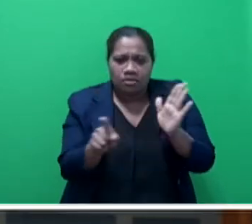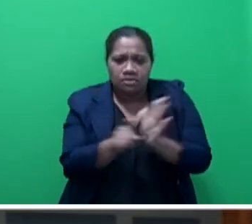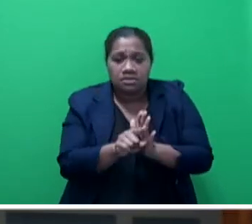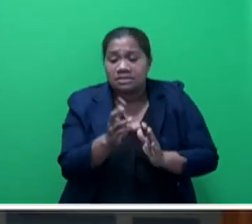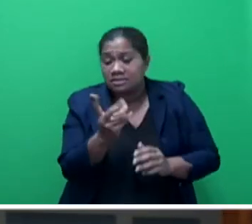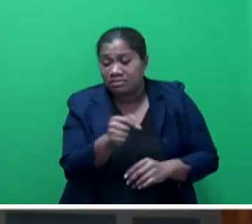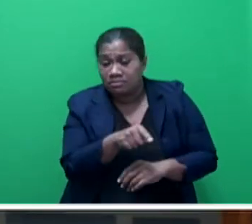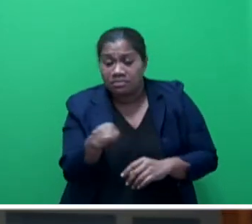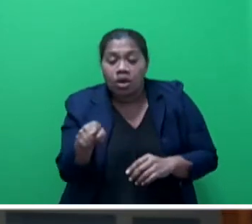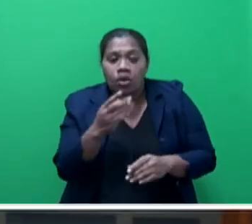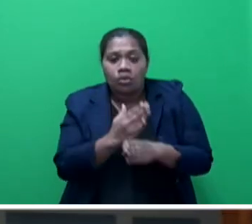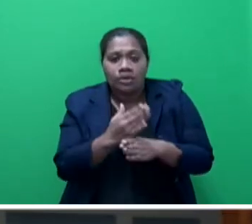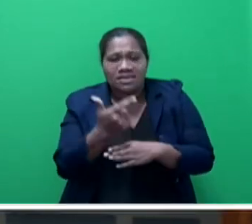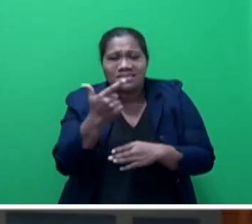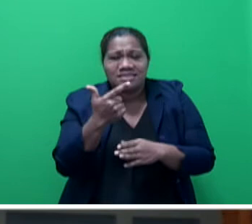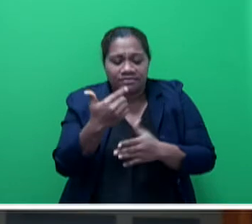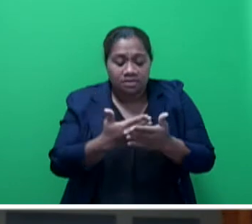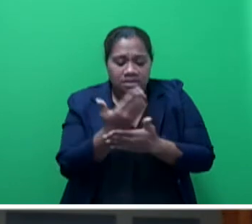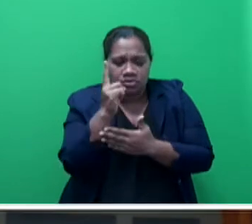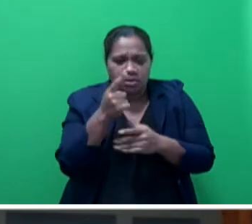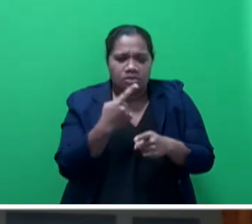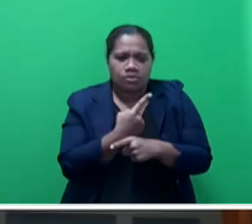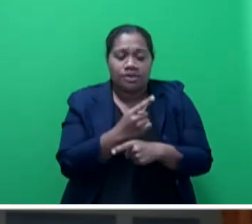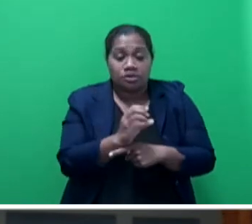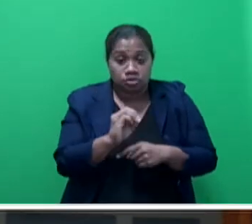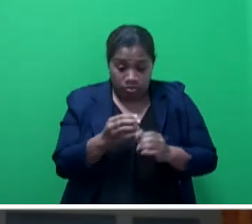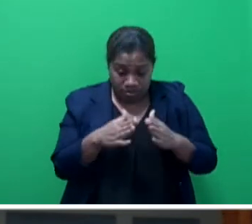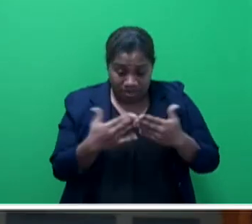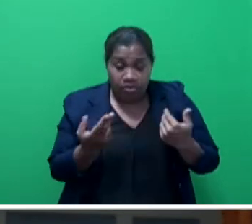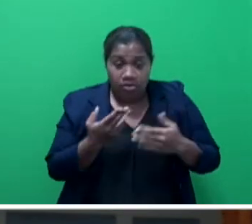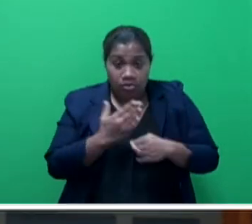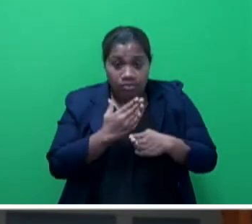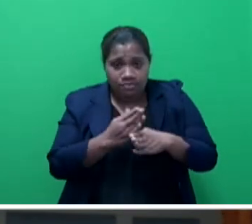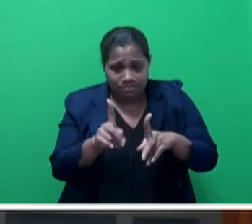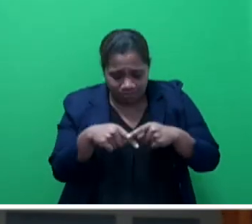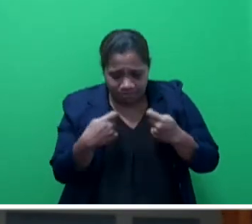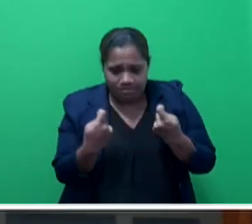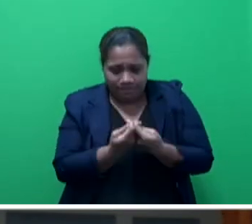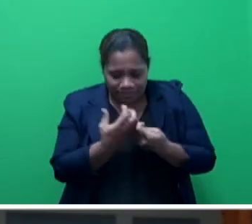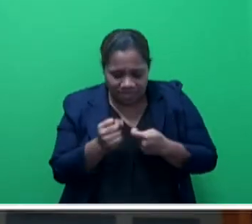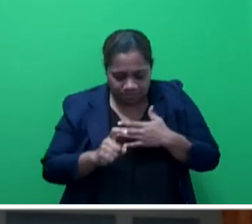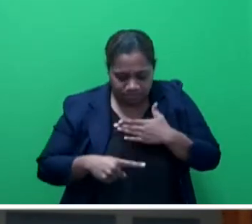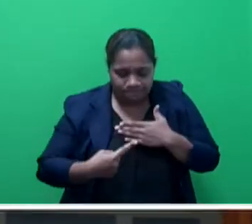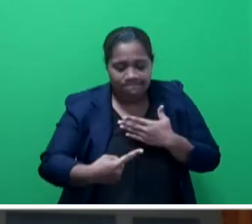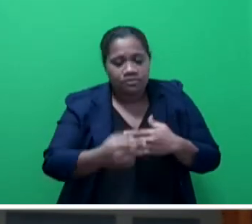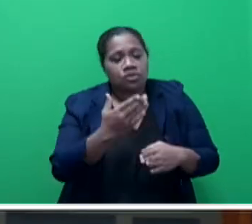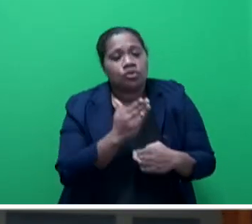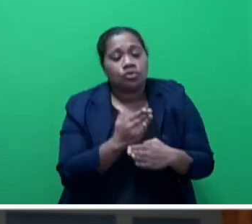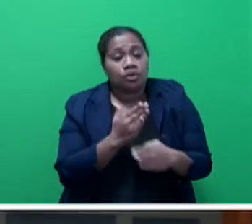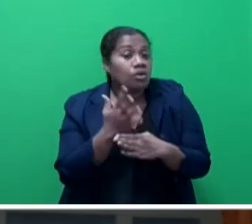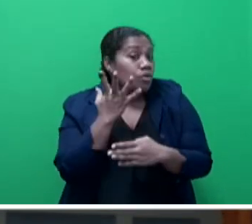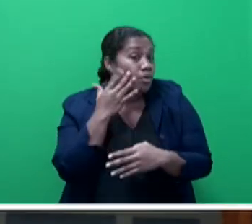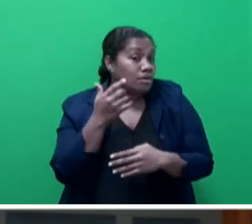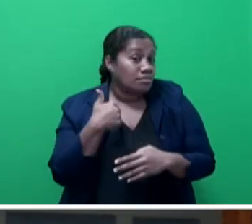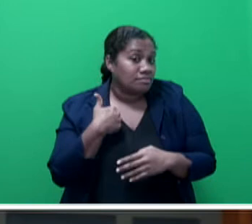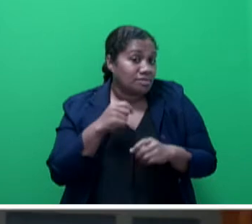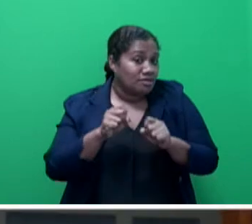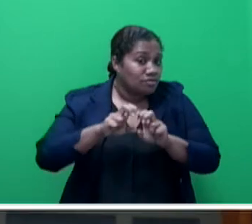week. So reconstruction teams are still on site. And last weekend, when I was in Vunualevu, I saw a lot of these